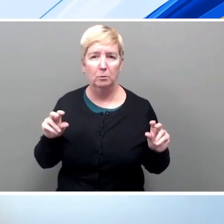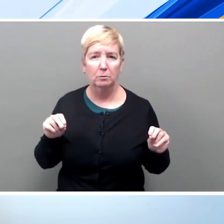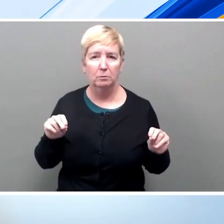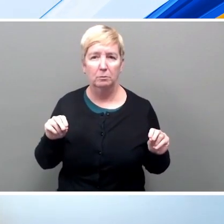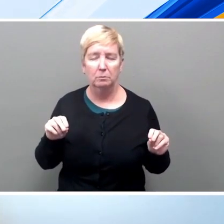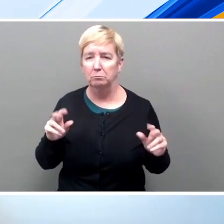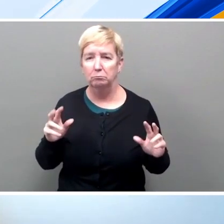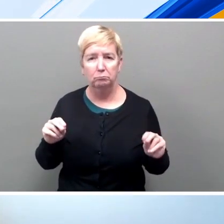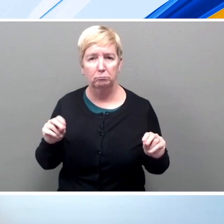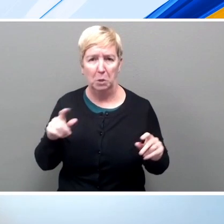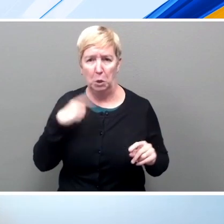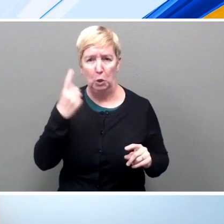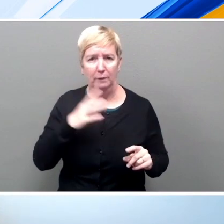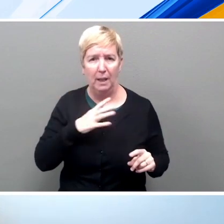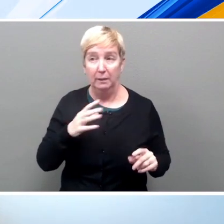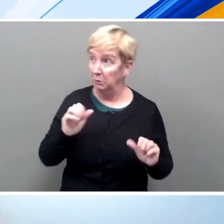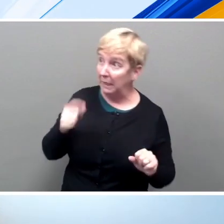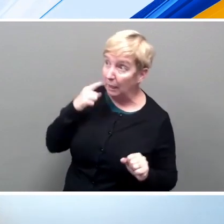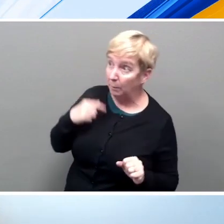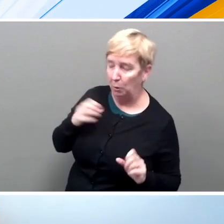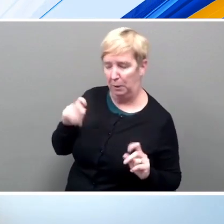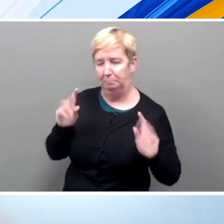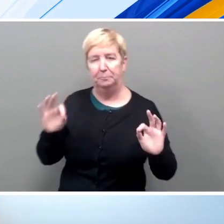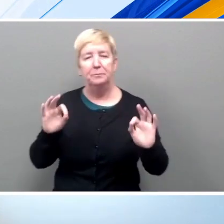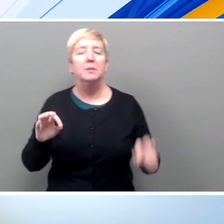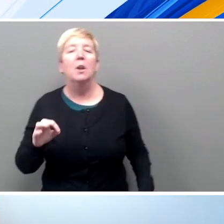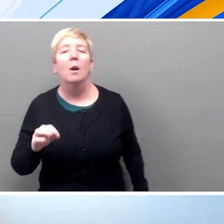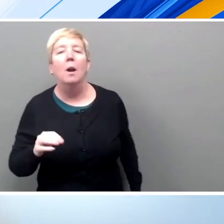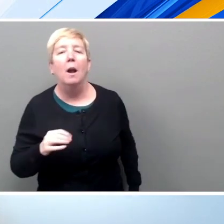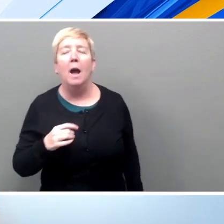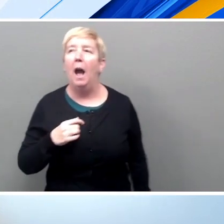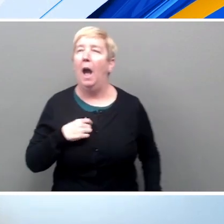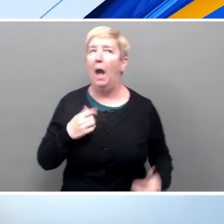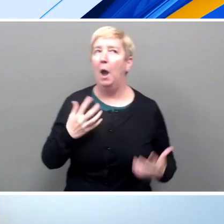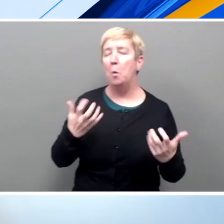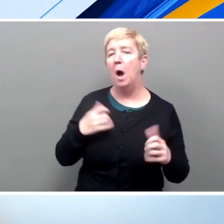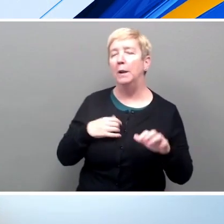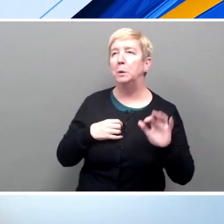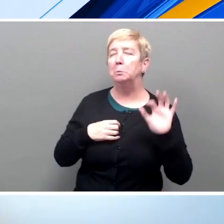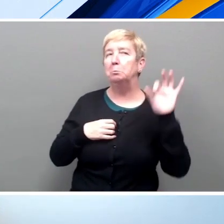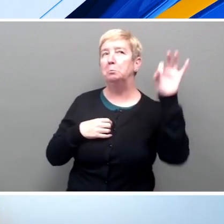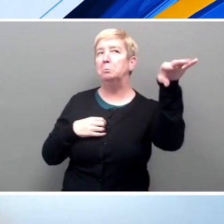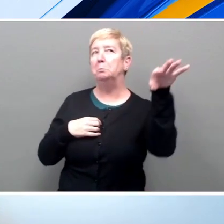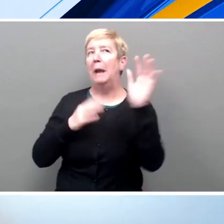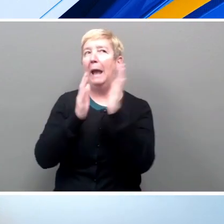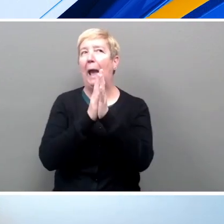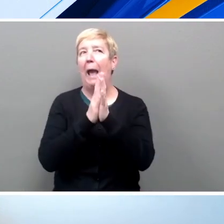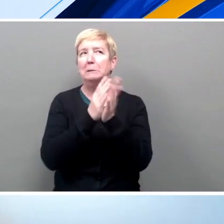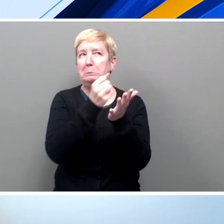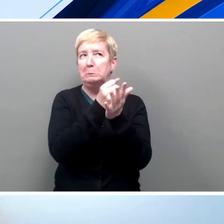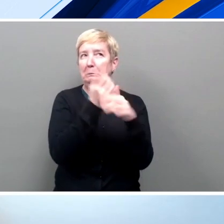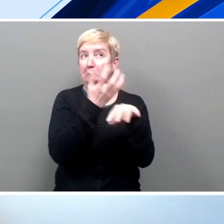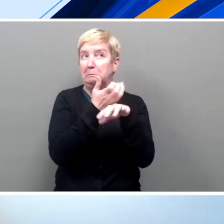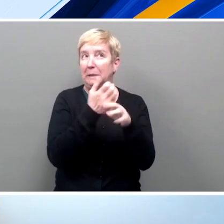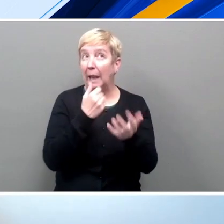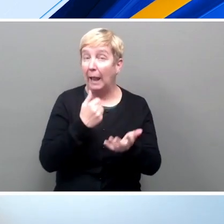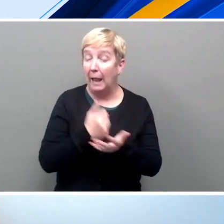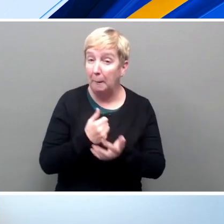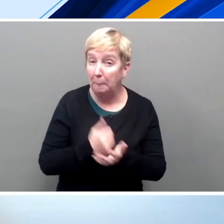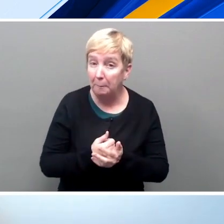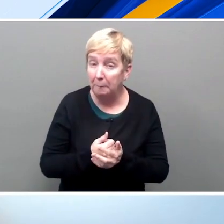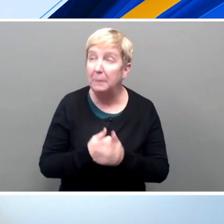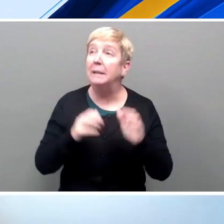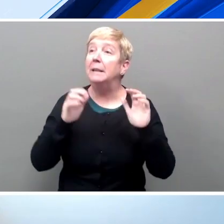me. Okay, good. I guess I would. So the help I'm asking for today is all of